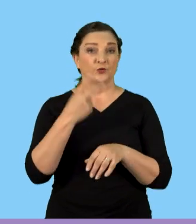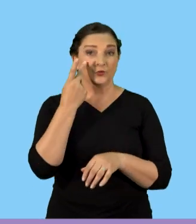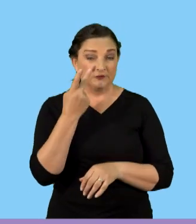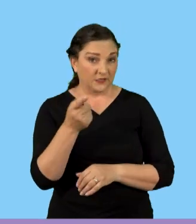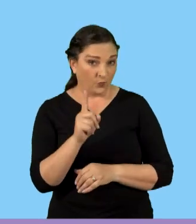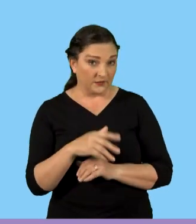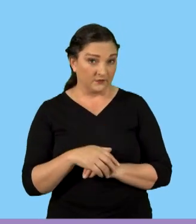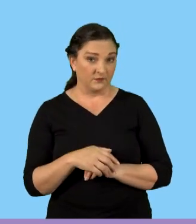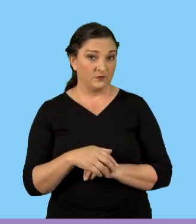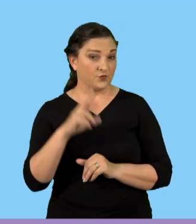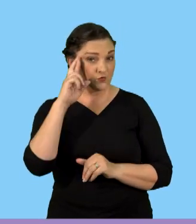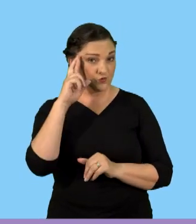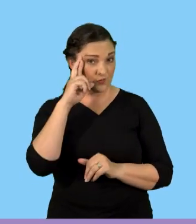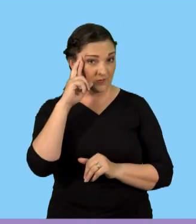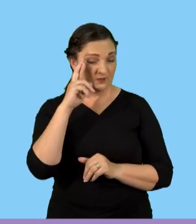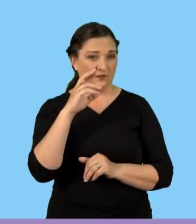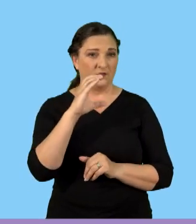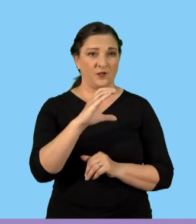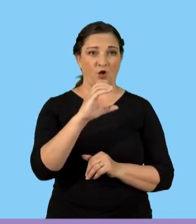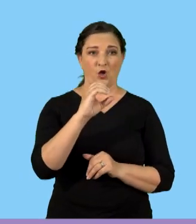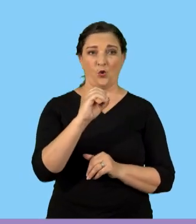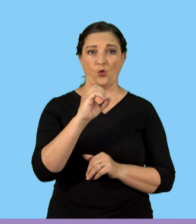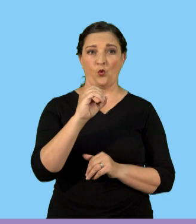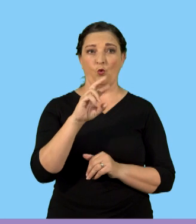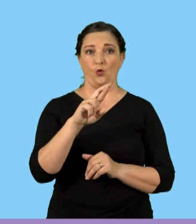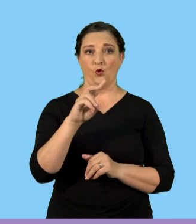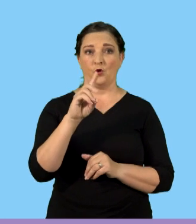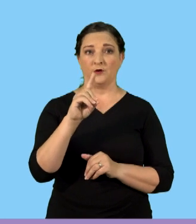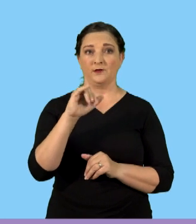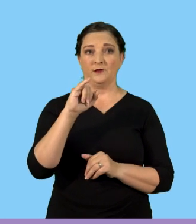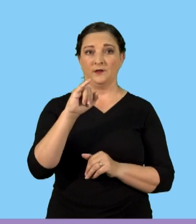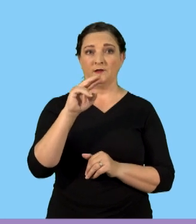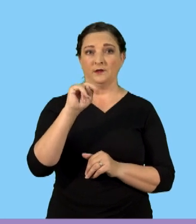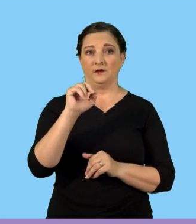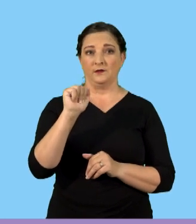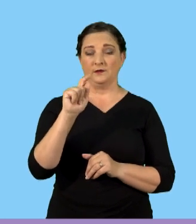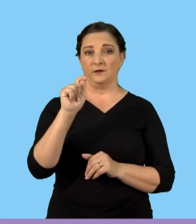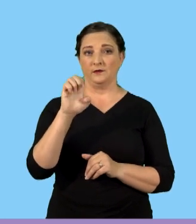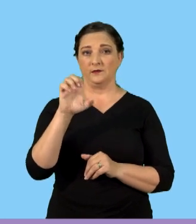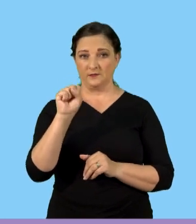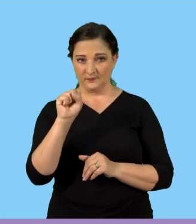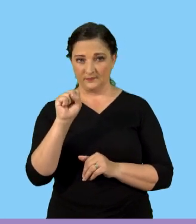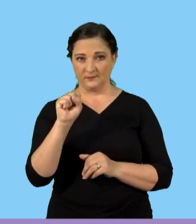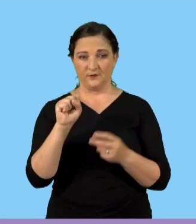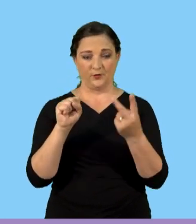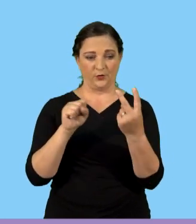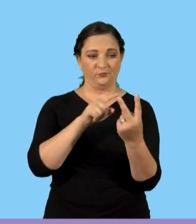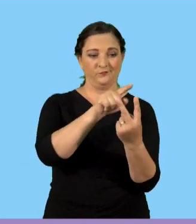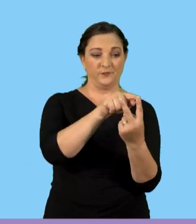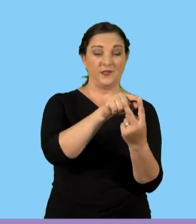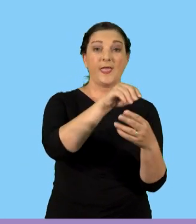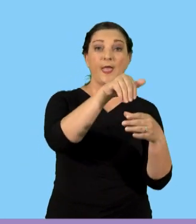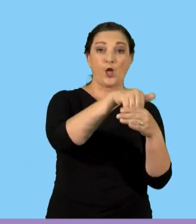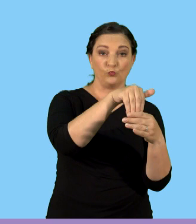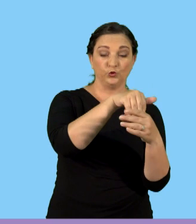ordered pair, we need to remember the coordinates are written in this form. The form there is input